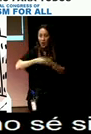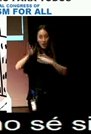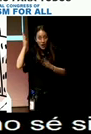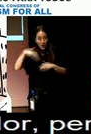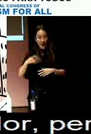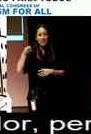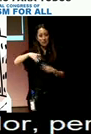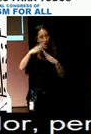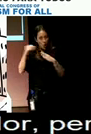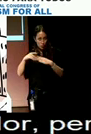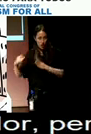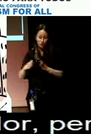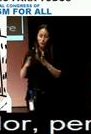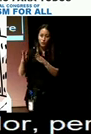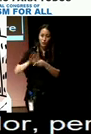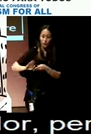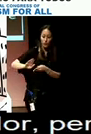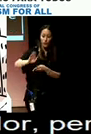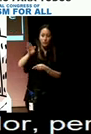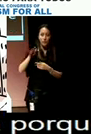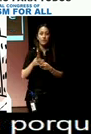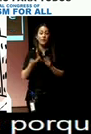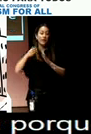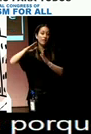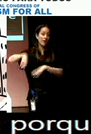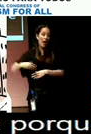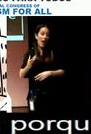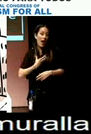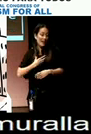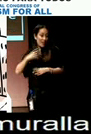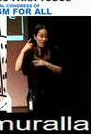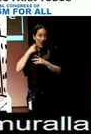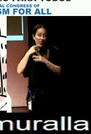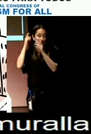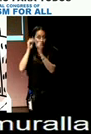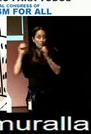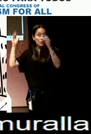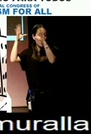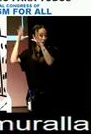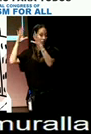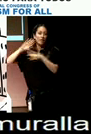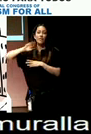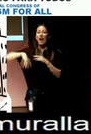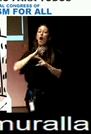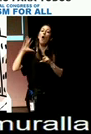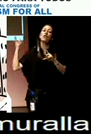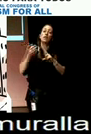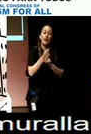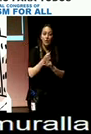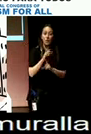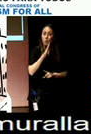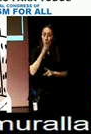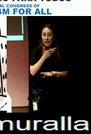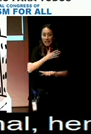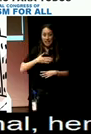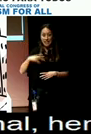enjoyable. And finally, we made our dream true, our major's dream true.